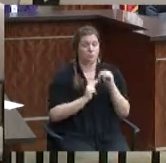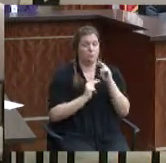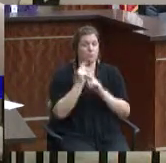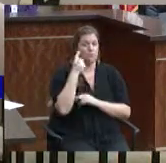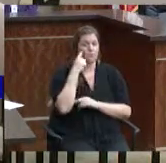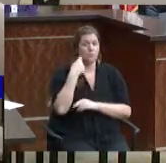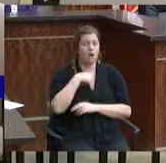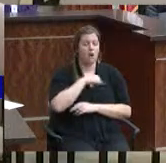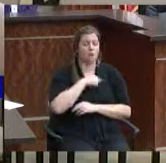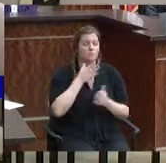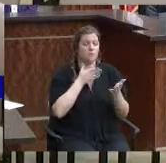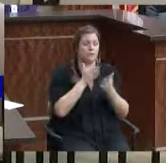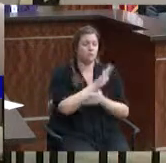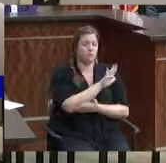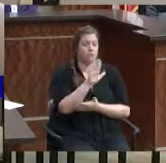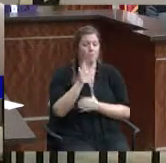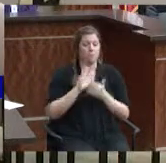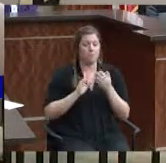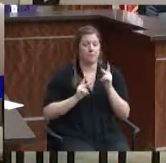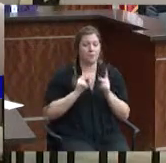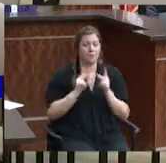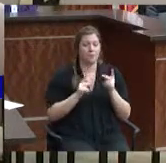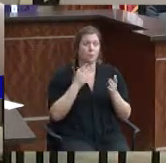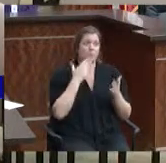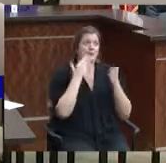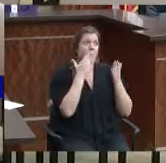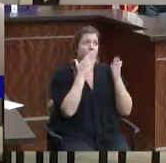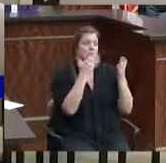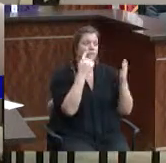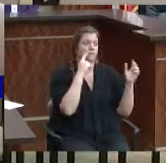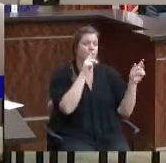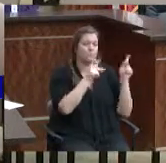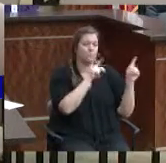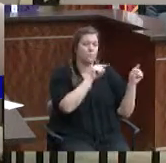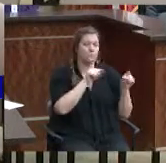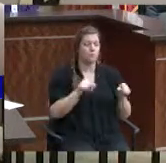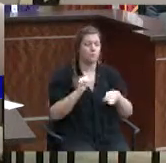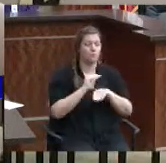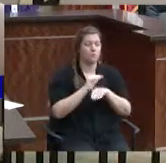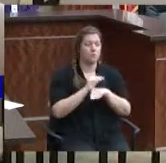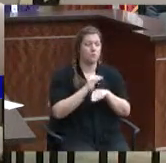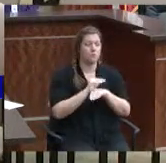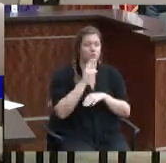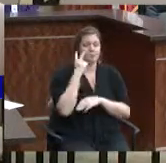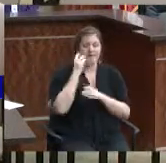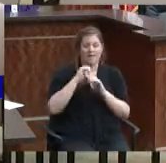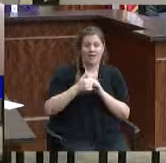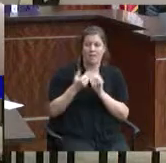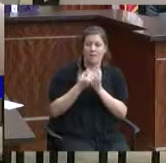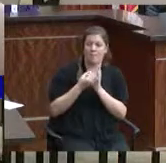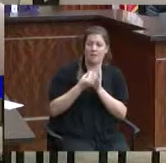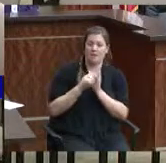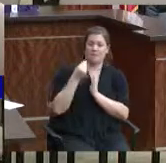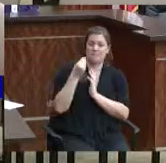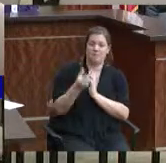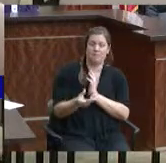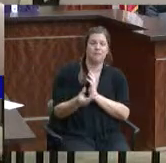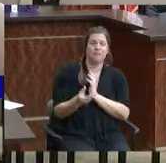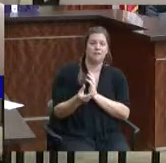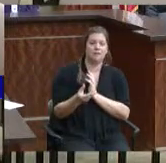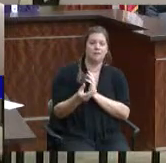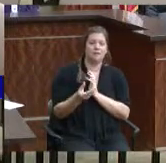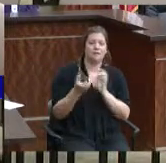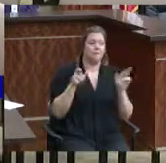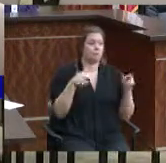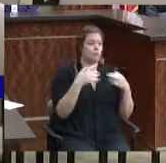for us, that we can serve your people. Father, we thank you for those that came out tonight to see how their money is being spent. And it is a